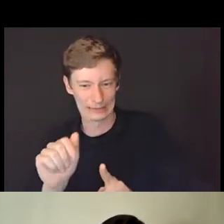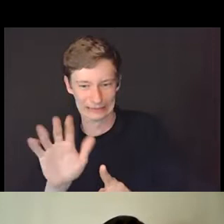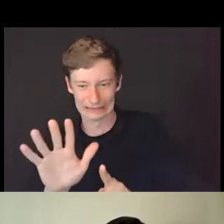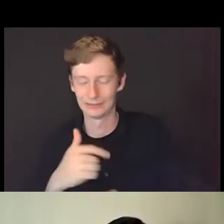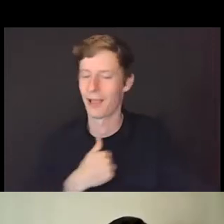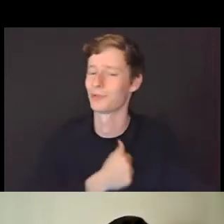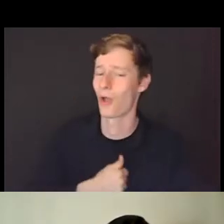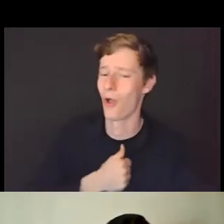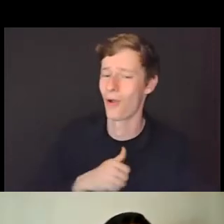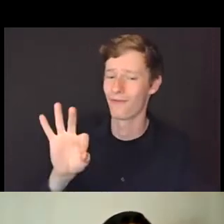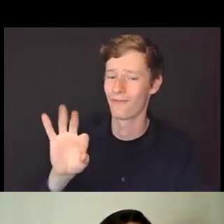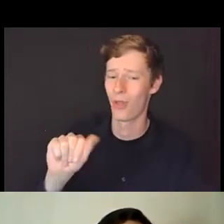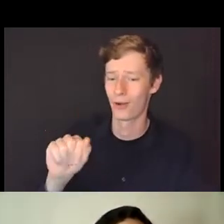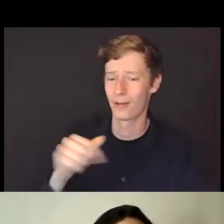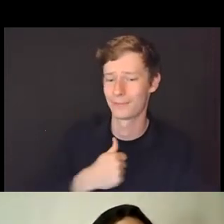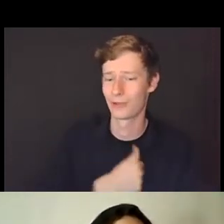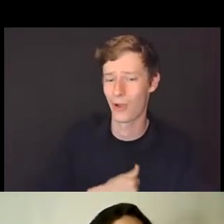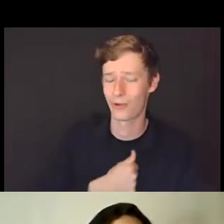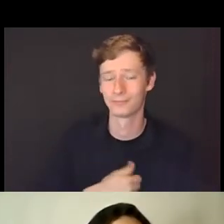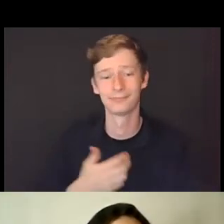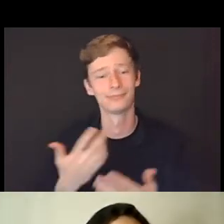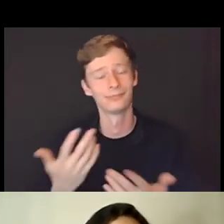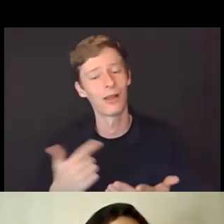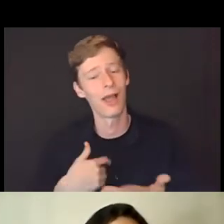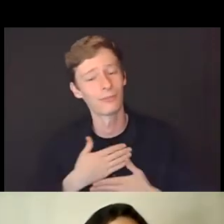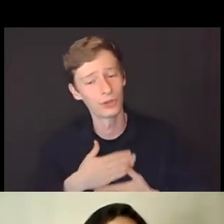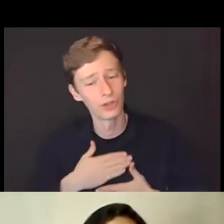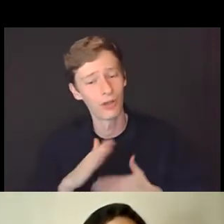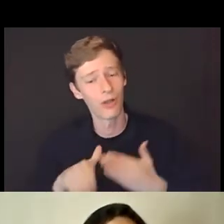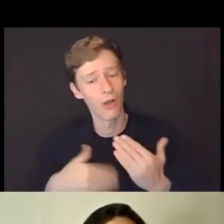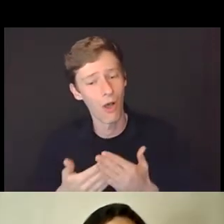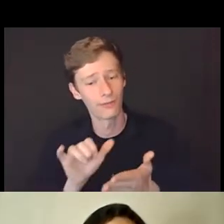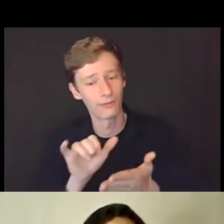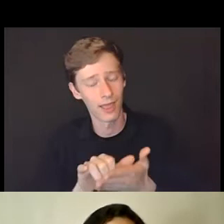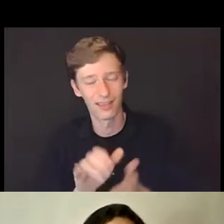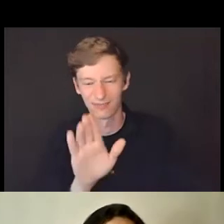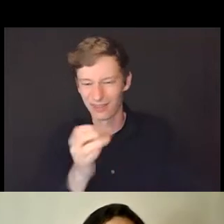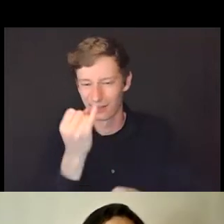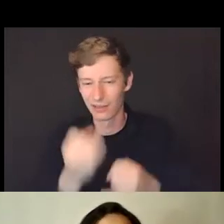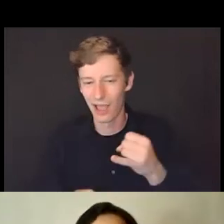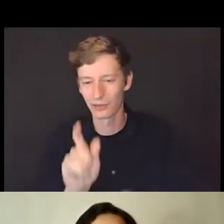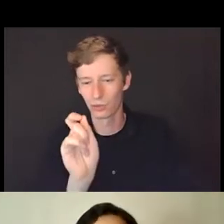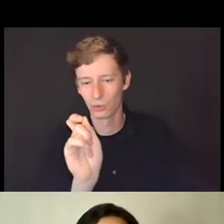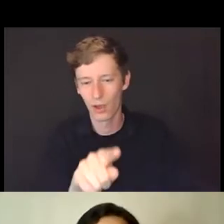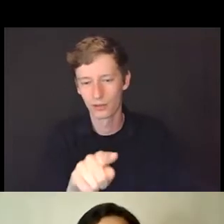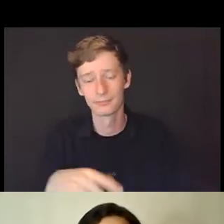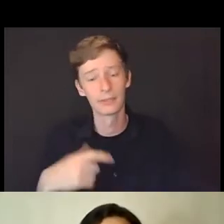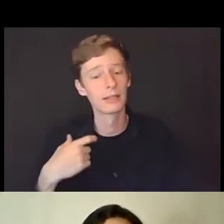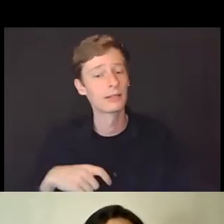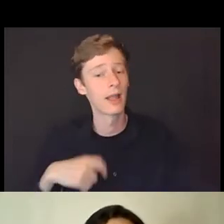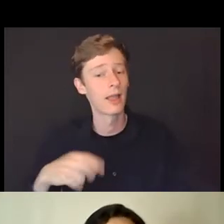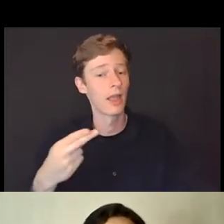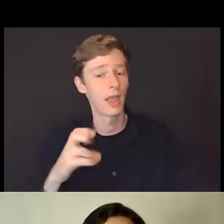kidding. I appreciate all of that. Thank you so much, y'all. Final question, and Delegate Herring, I'd love to ask you